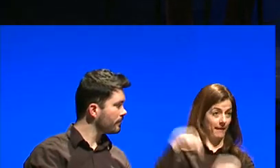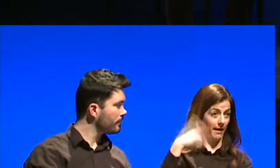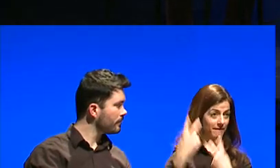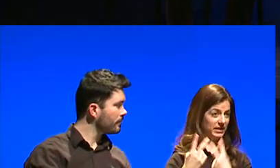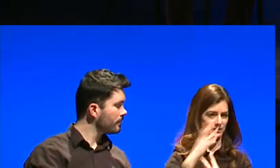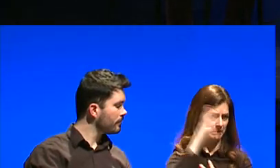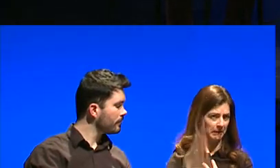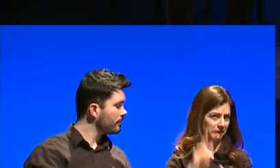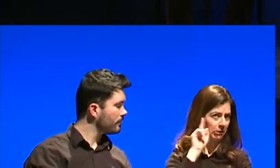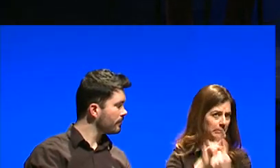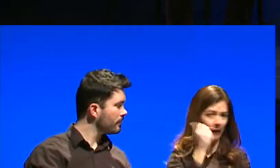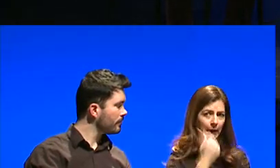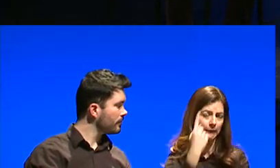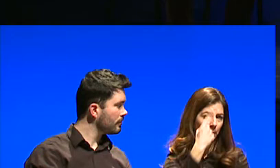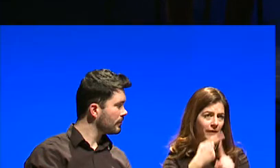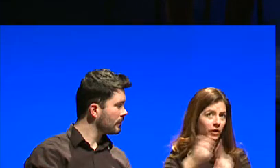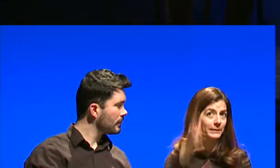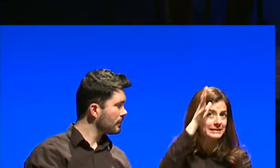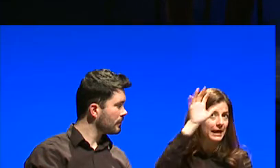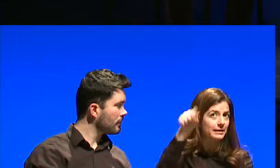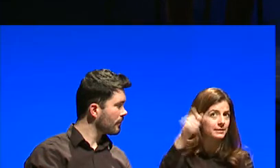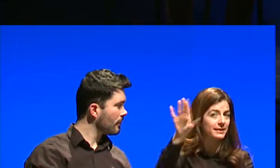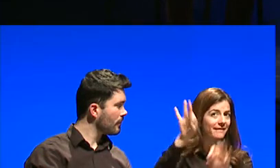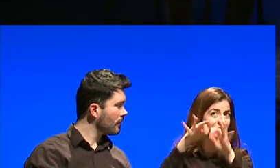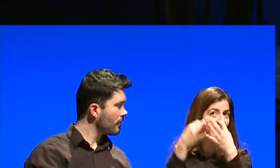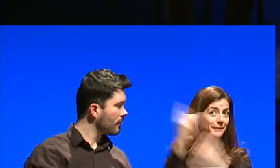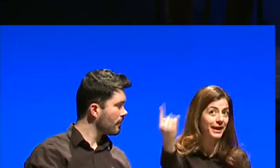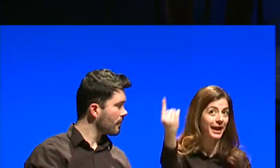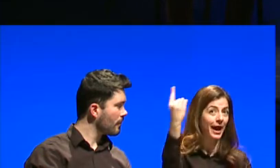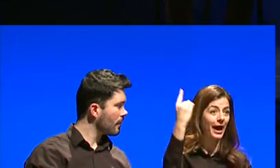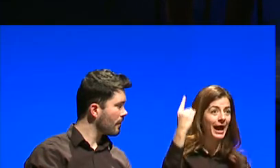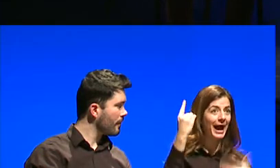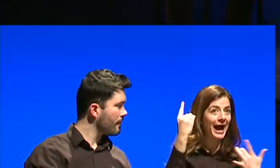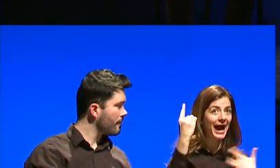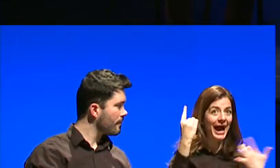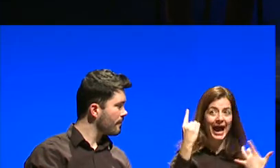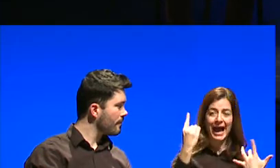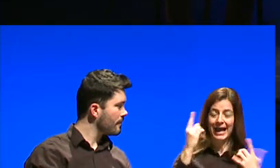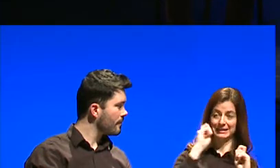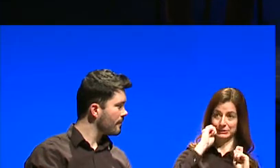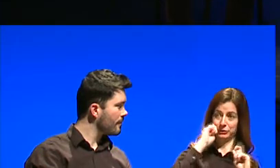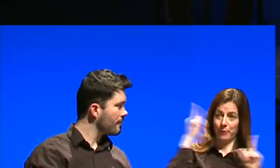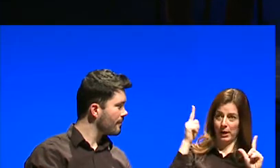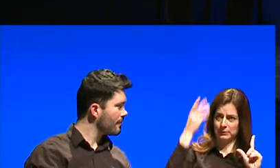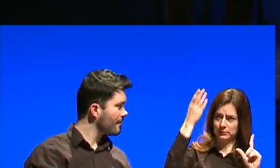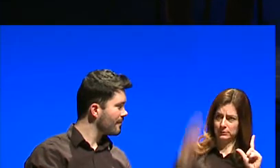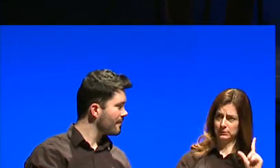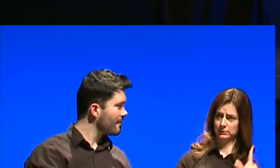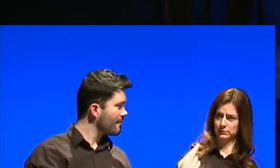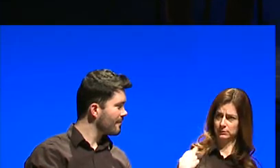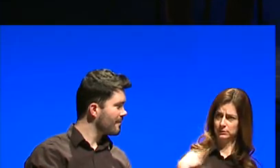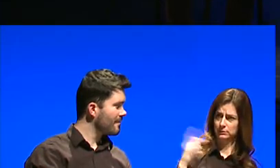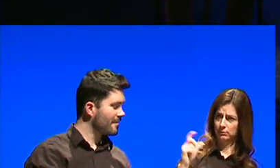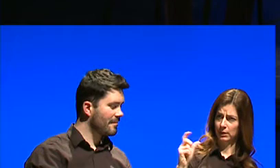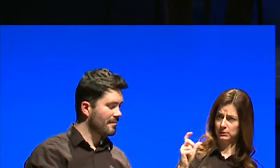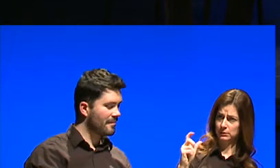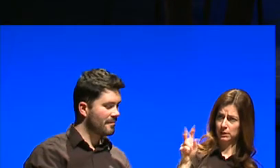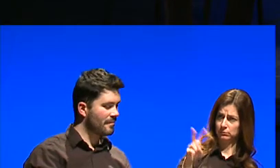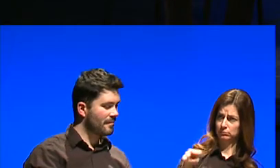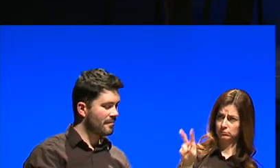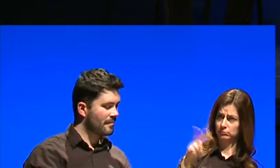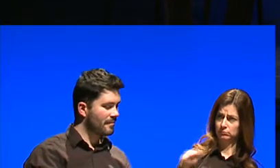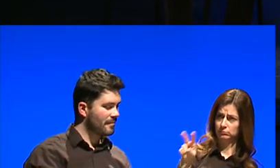family before. I'm excited to meet her. When she arrives... Surprise! She's Muslim? She arrives wearing